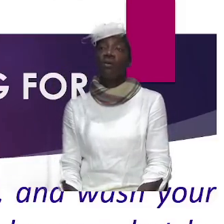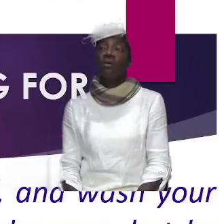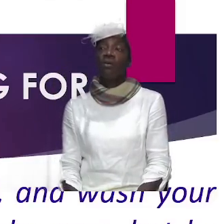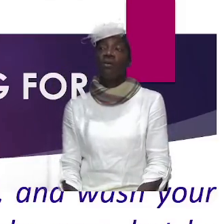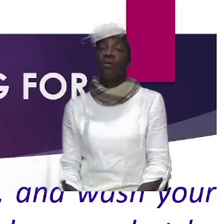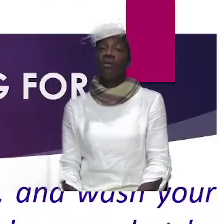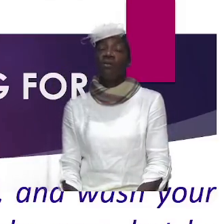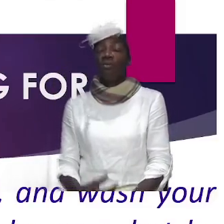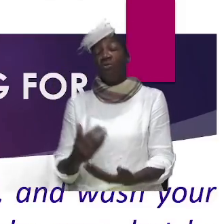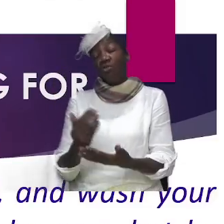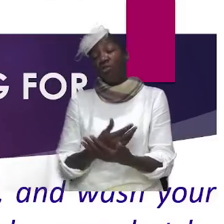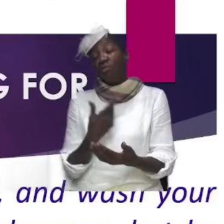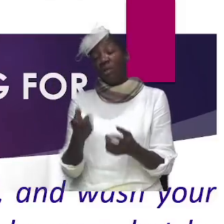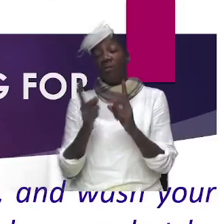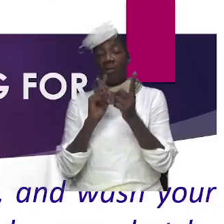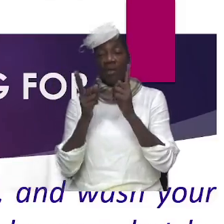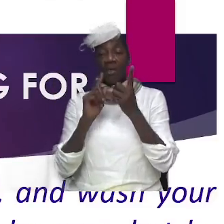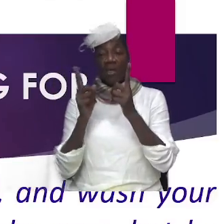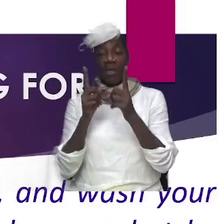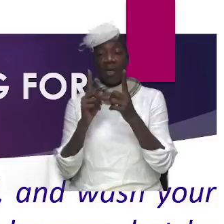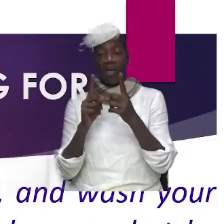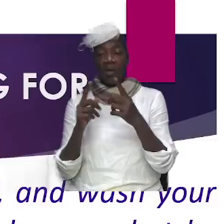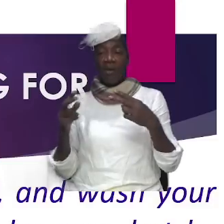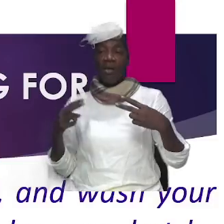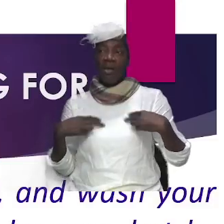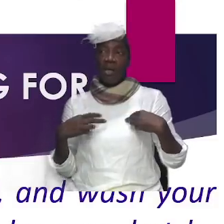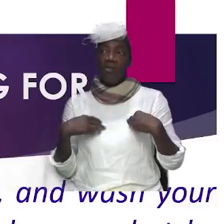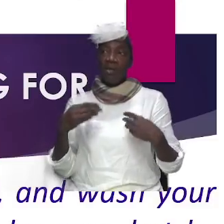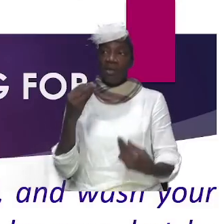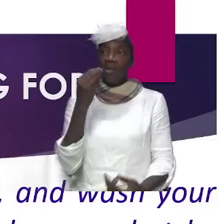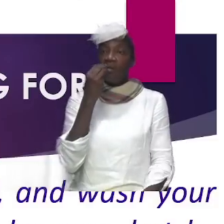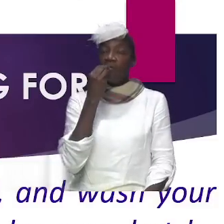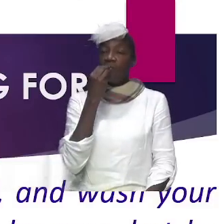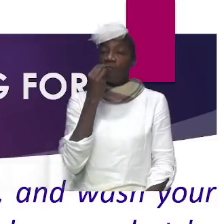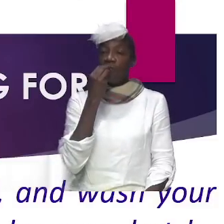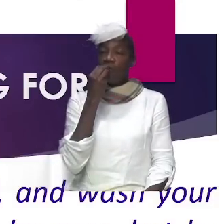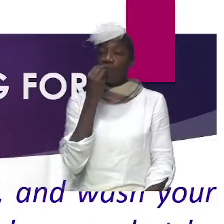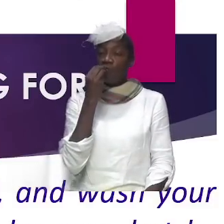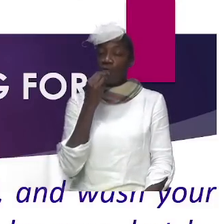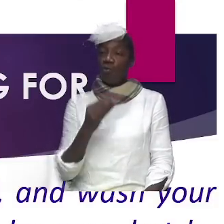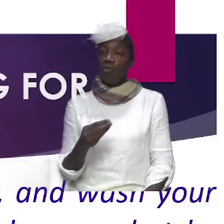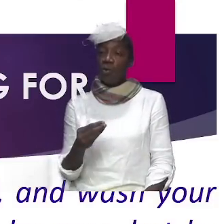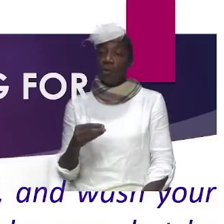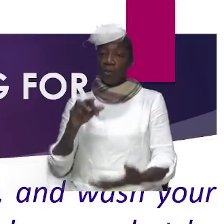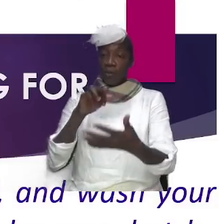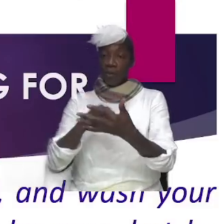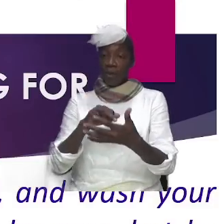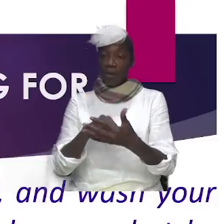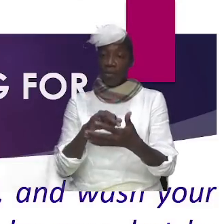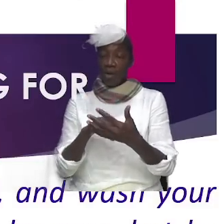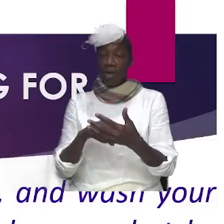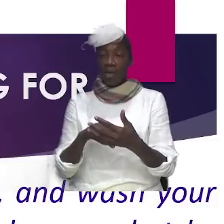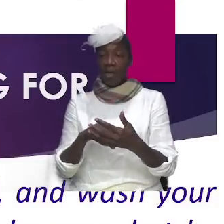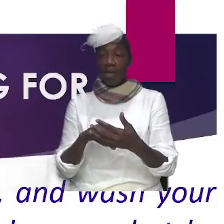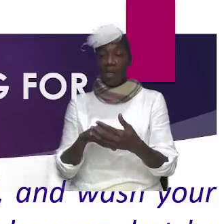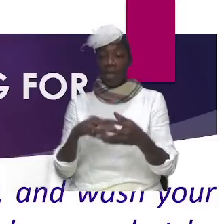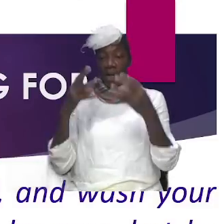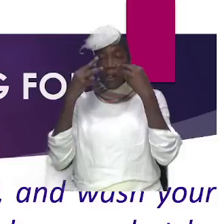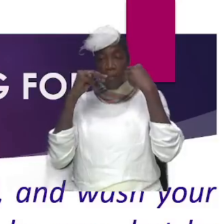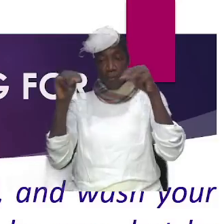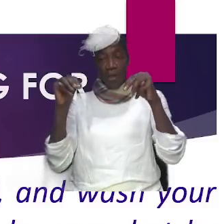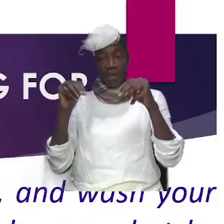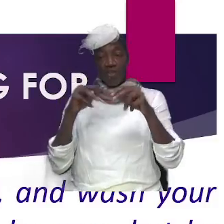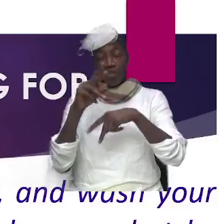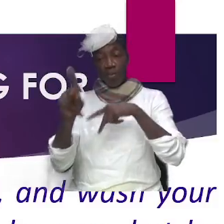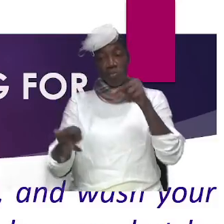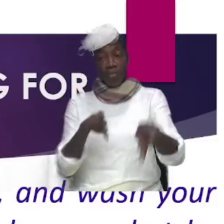dealing with in a little while, because we will be having the food bank and we will be having other things in terms of ministry to people that are in need. But